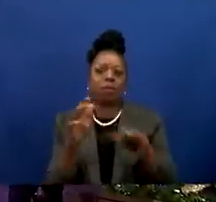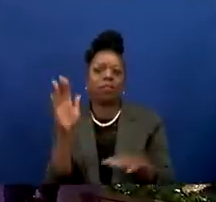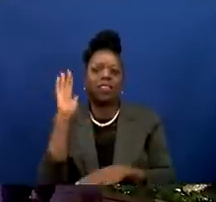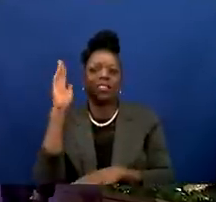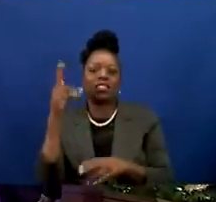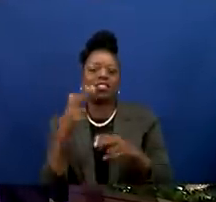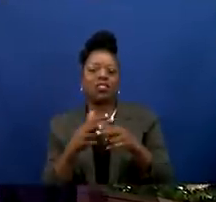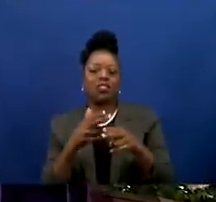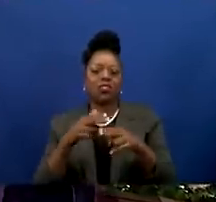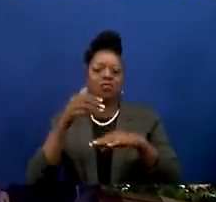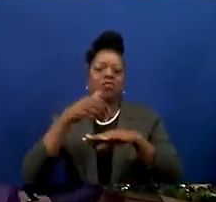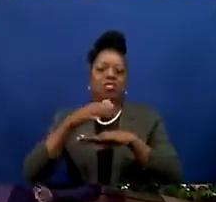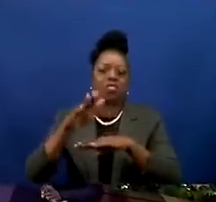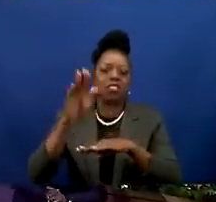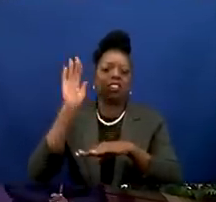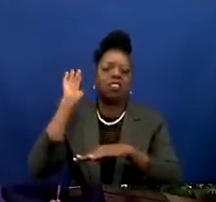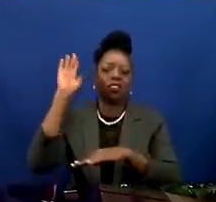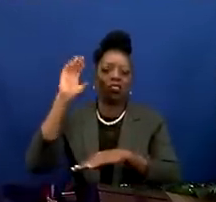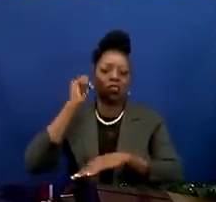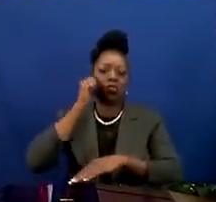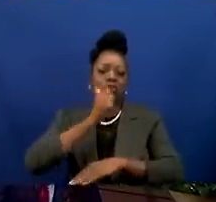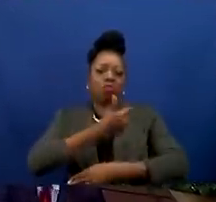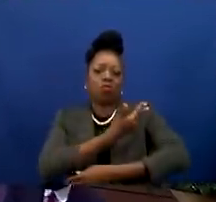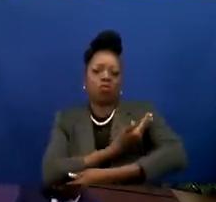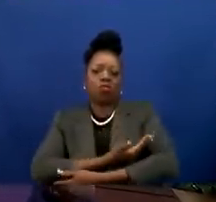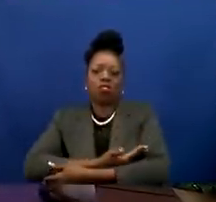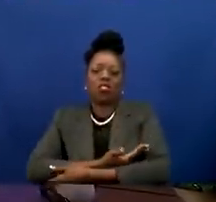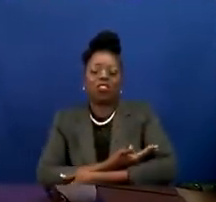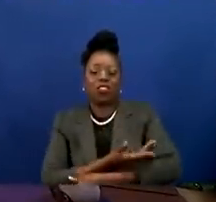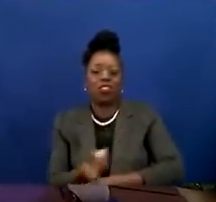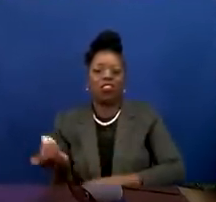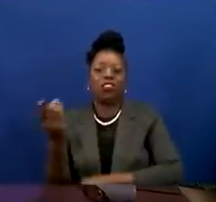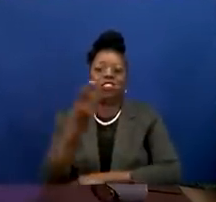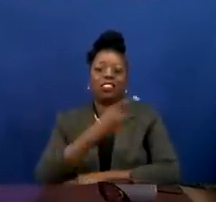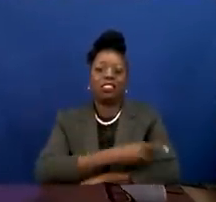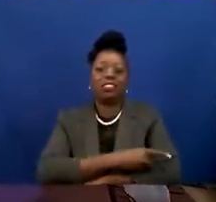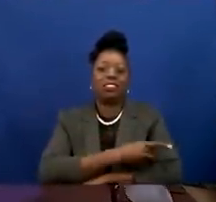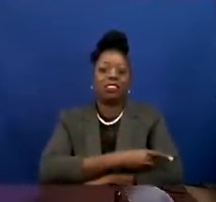sending your daughters, for sending your daughters today.